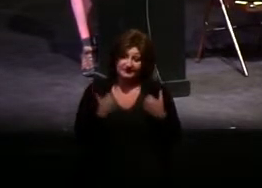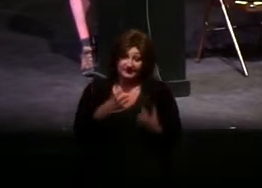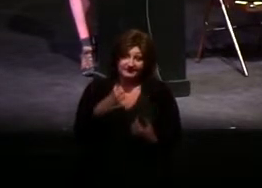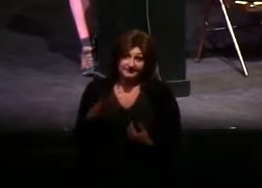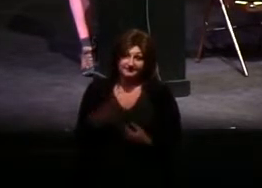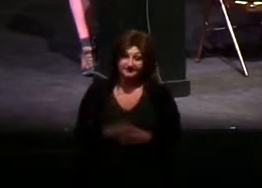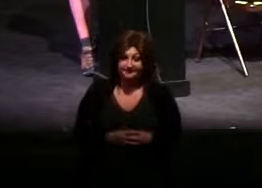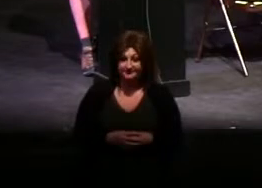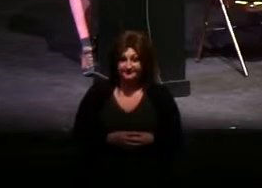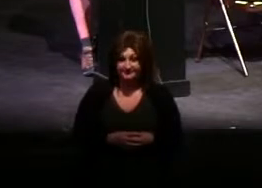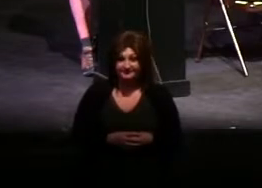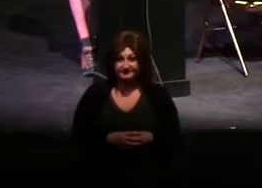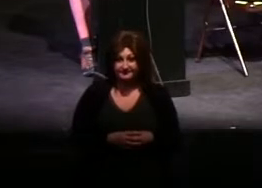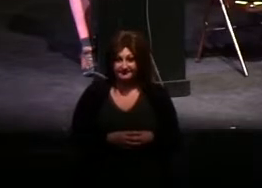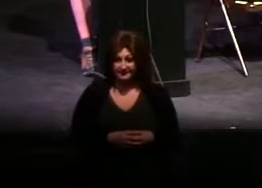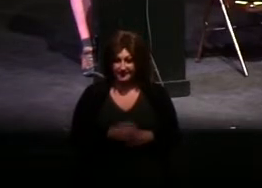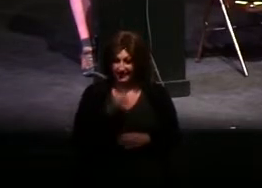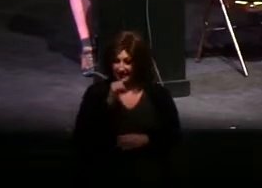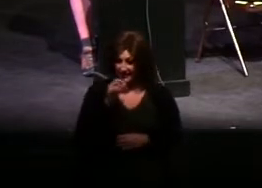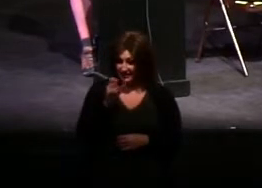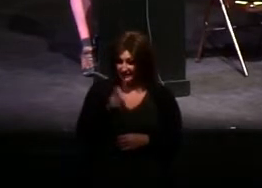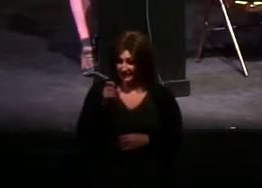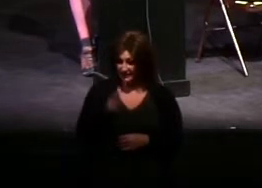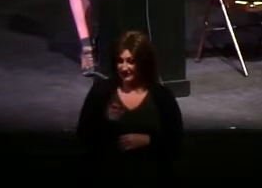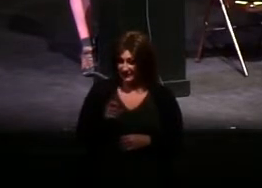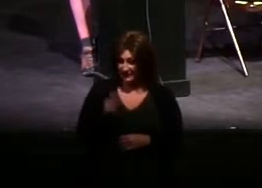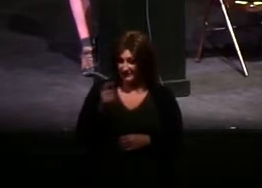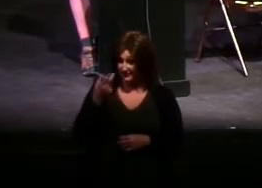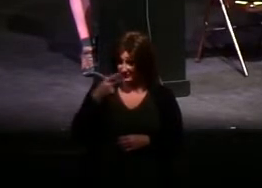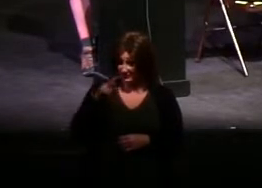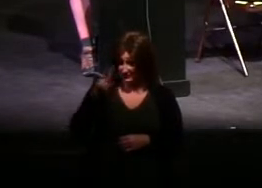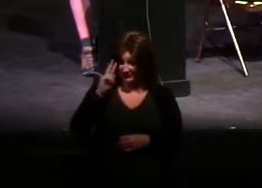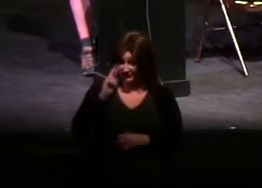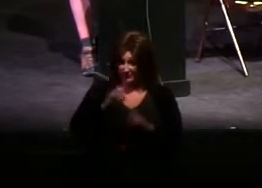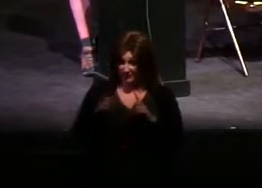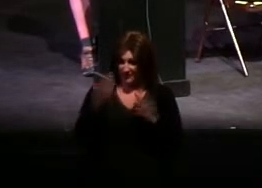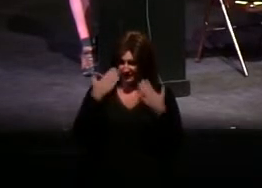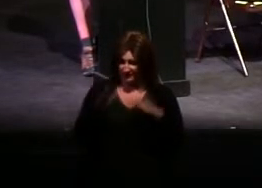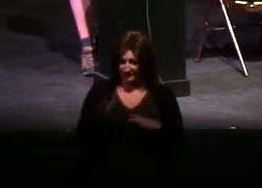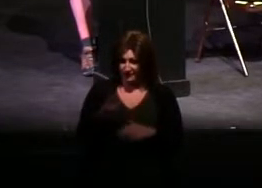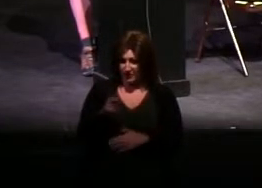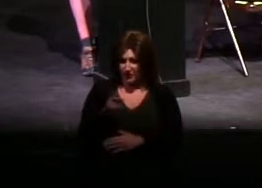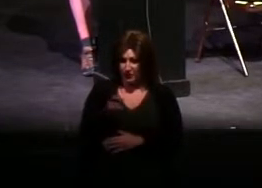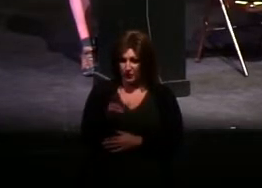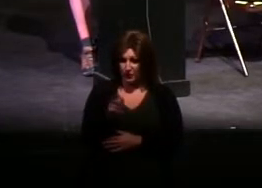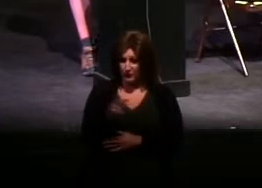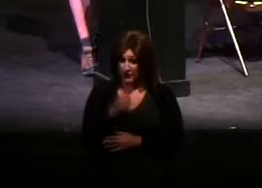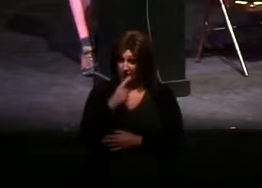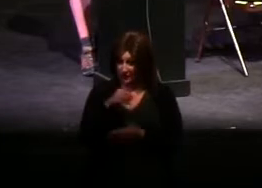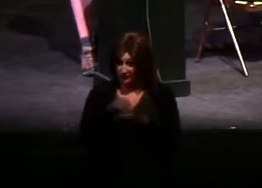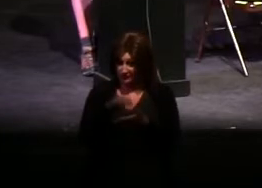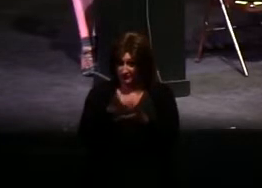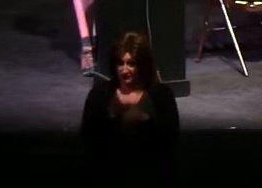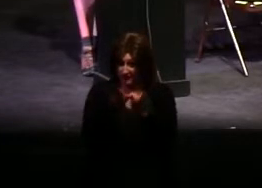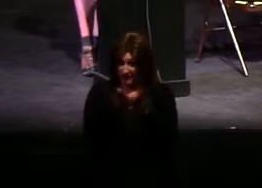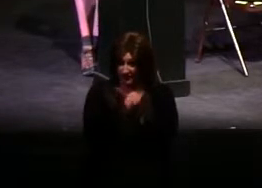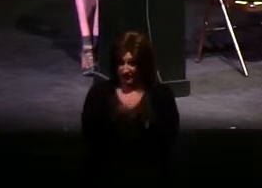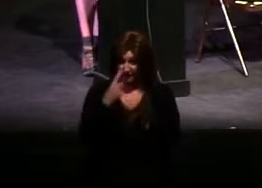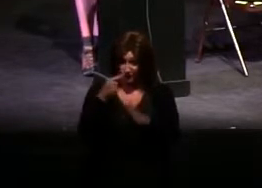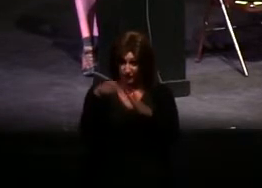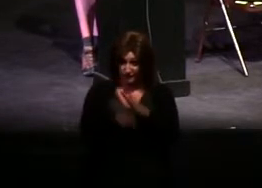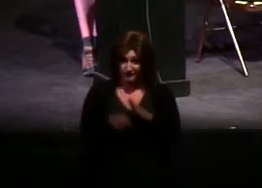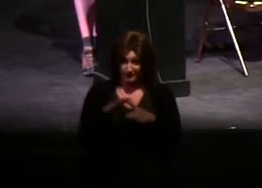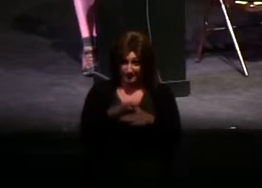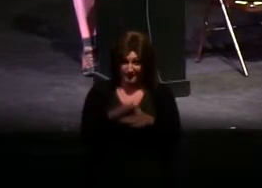yourself," she said. "I don't mean to sound stupid, but I don't know, does the Quran actually have instructions for